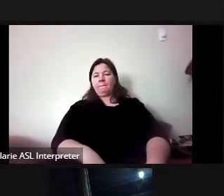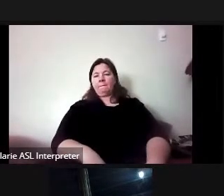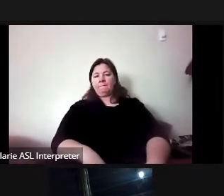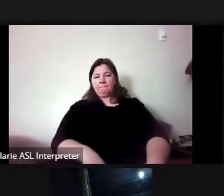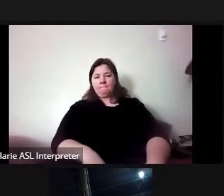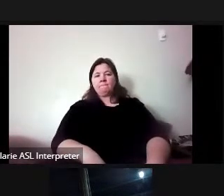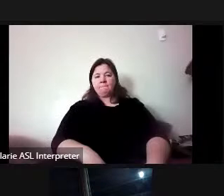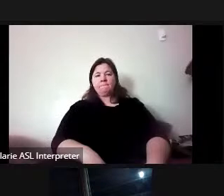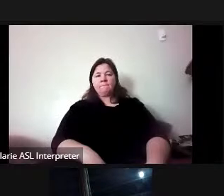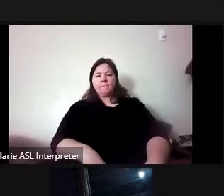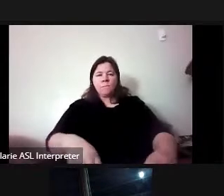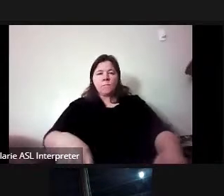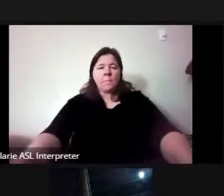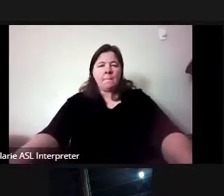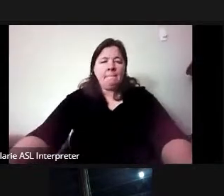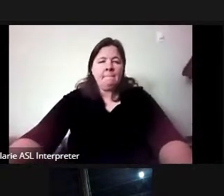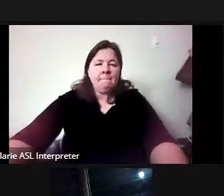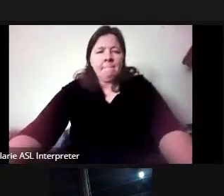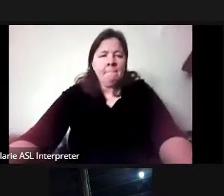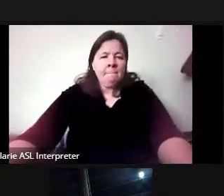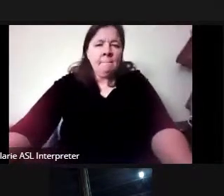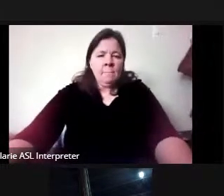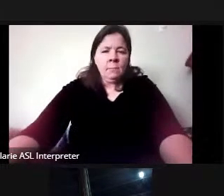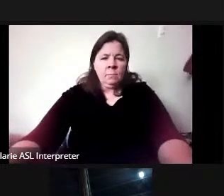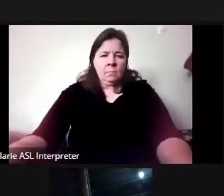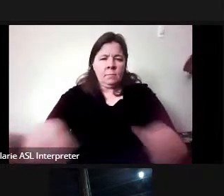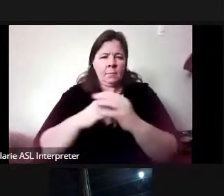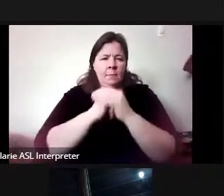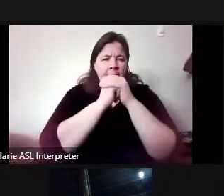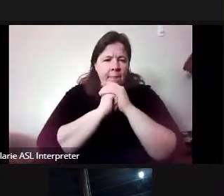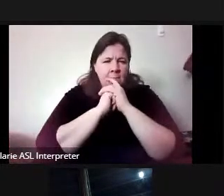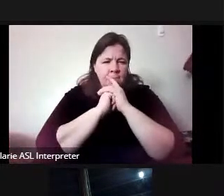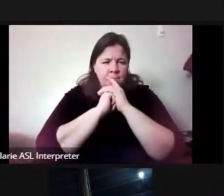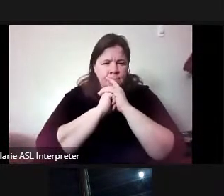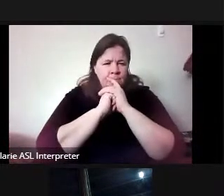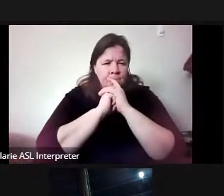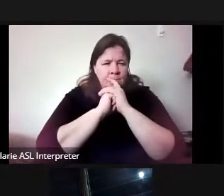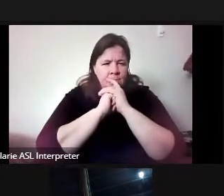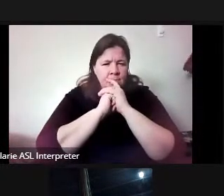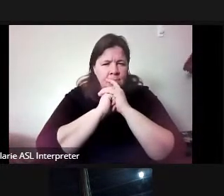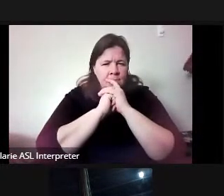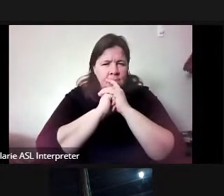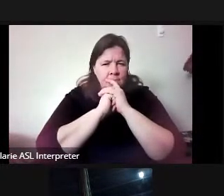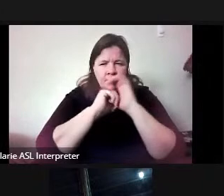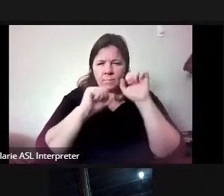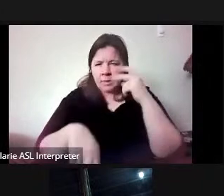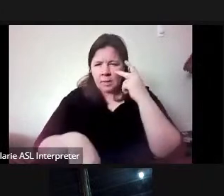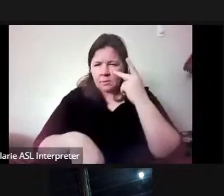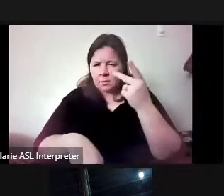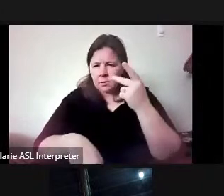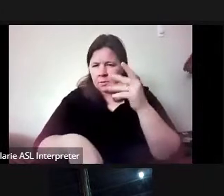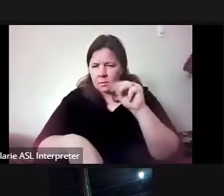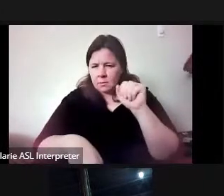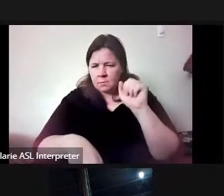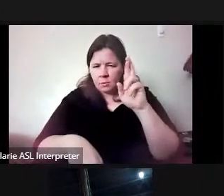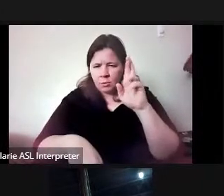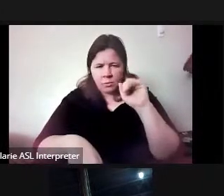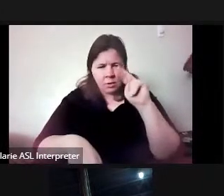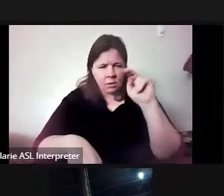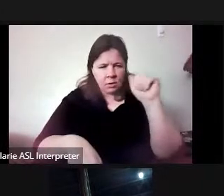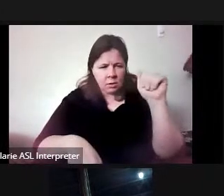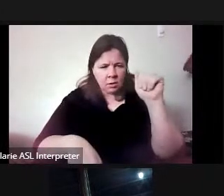Yeah. So Franz has his thing open. Can you see him, Marina, to mute